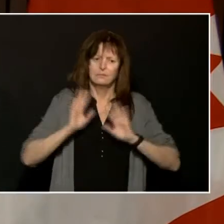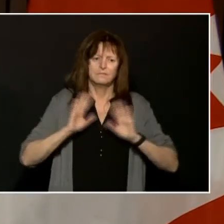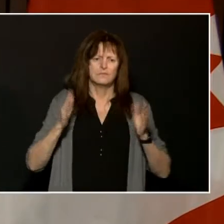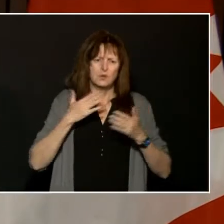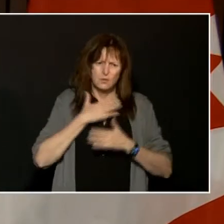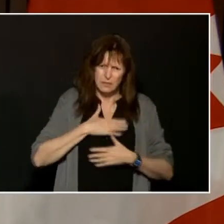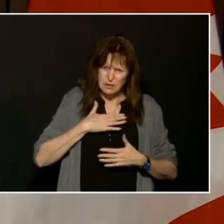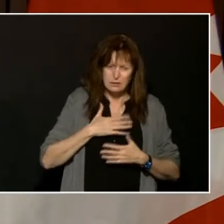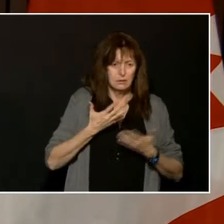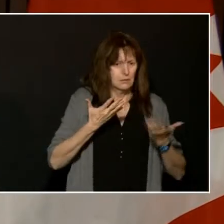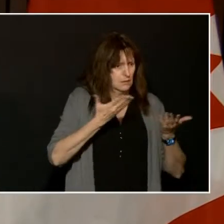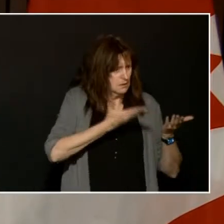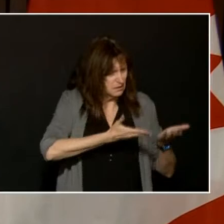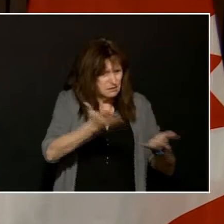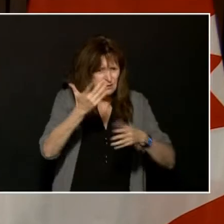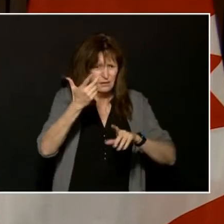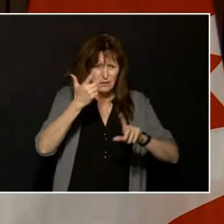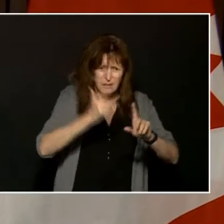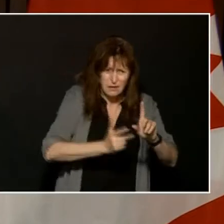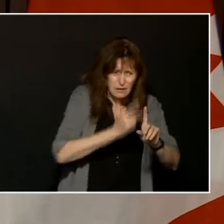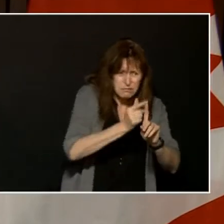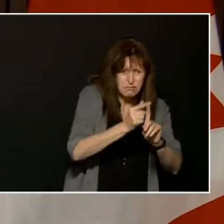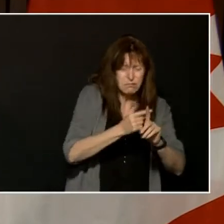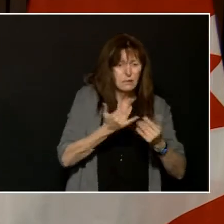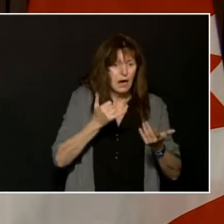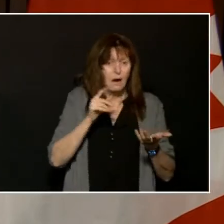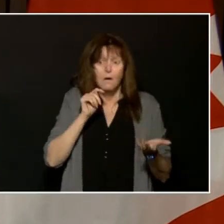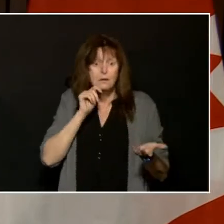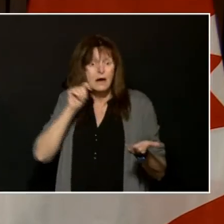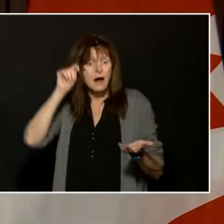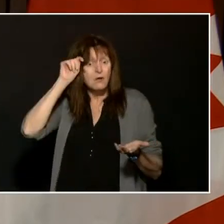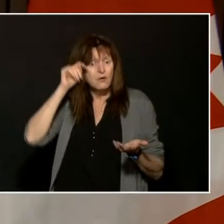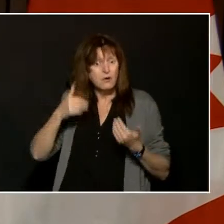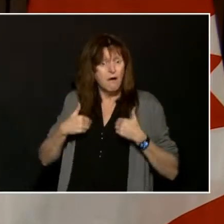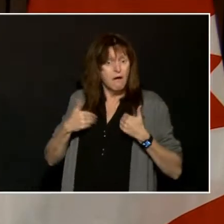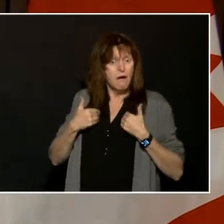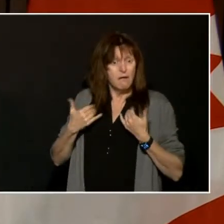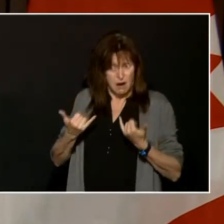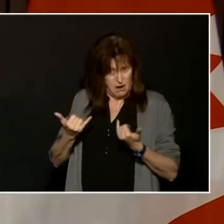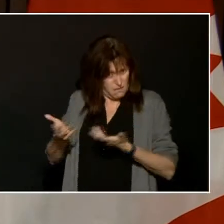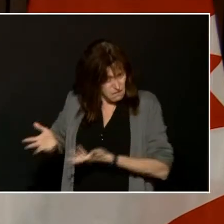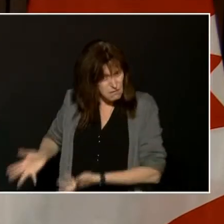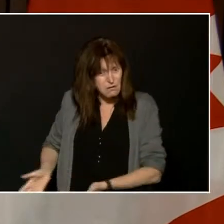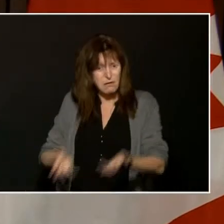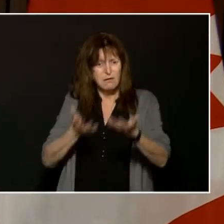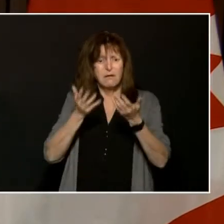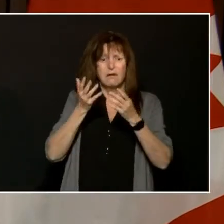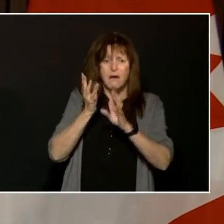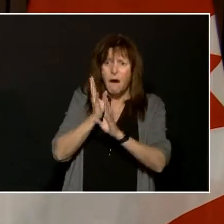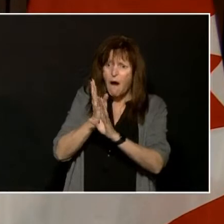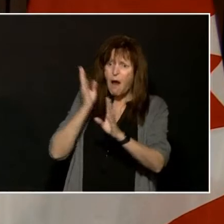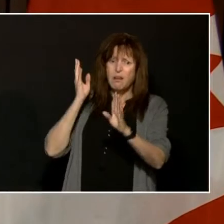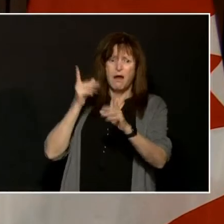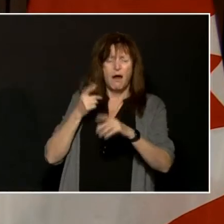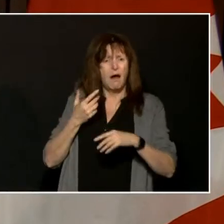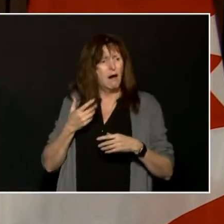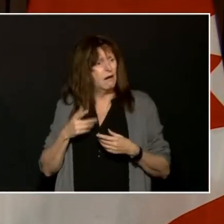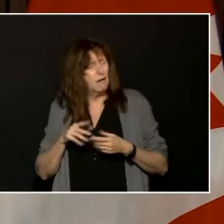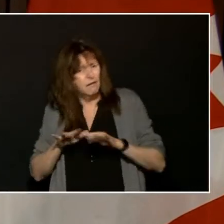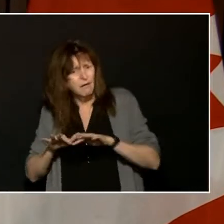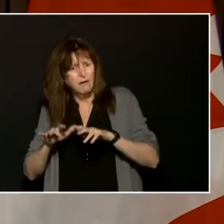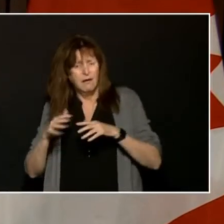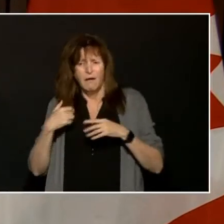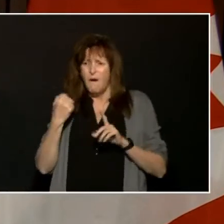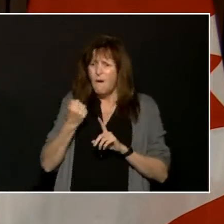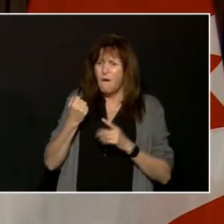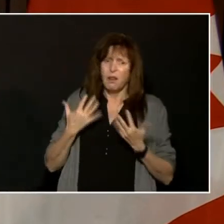eligible for vaccination now. Even if you have to wait in line or wait online, please get vaccinated. Get vaccinated,